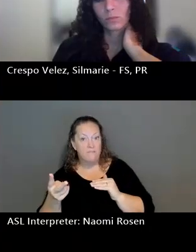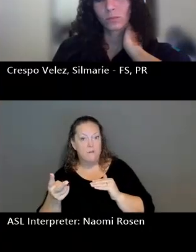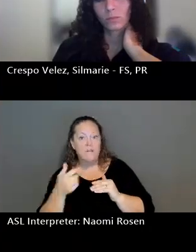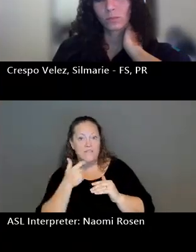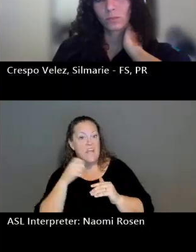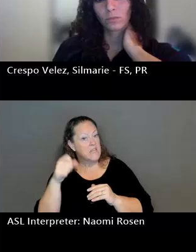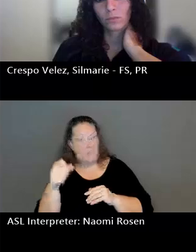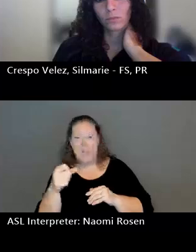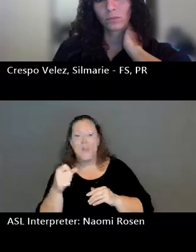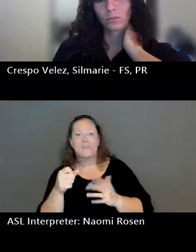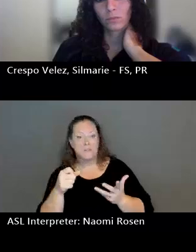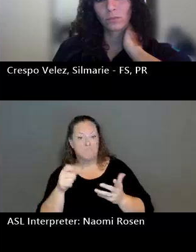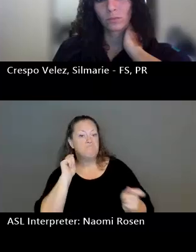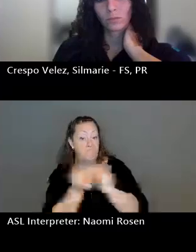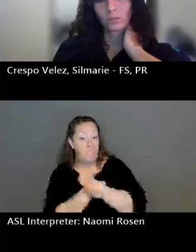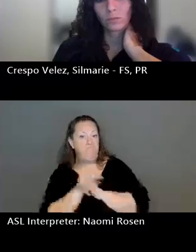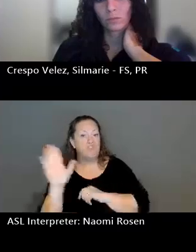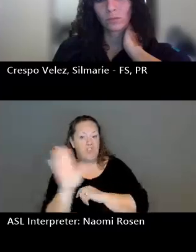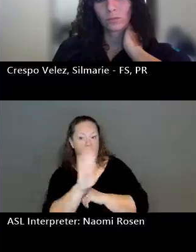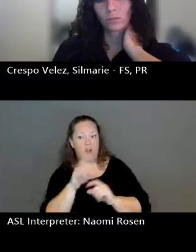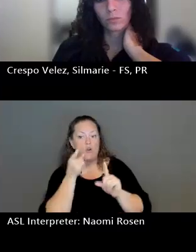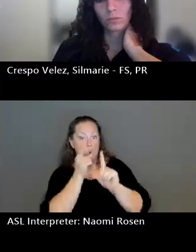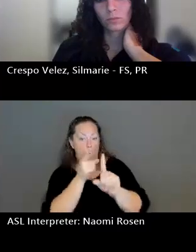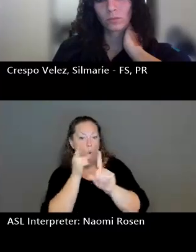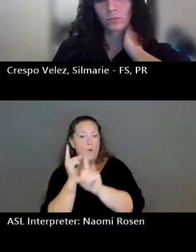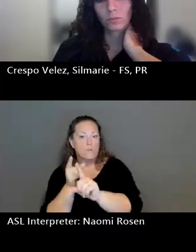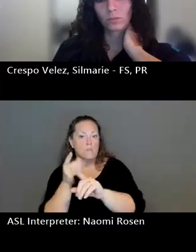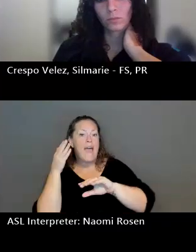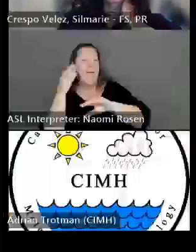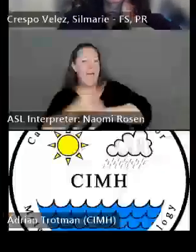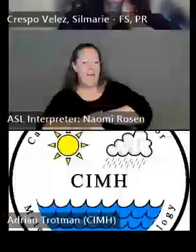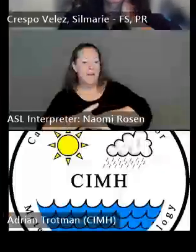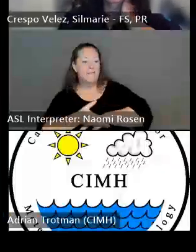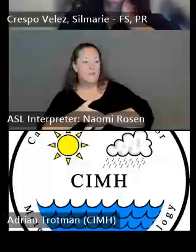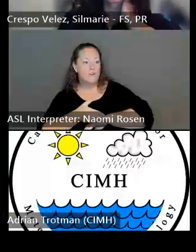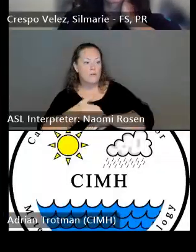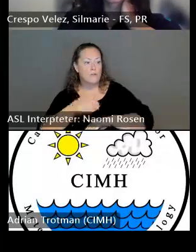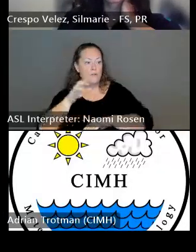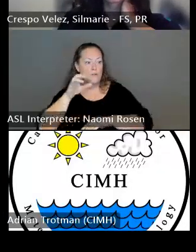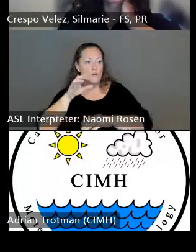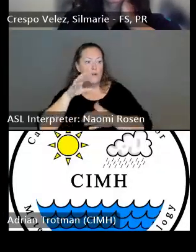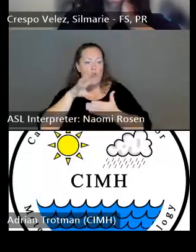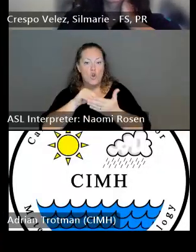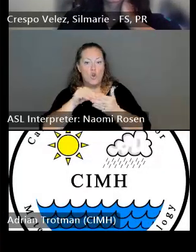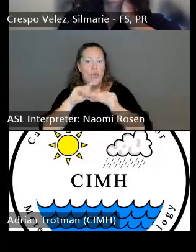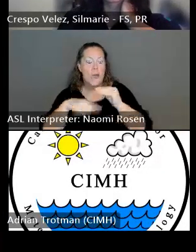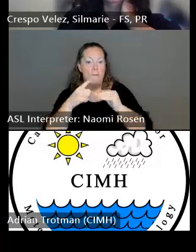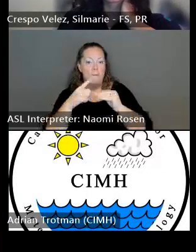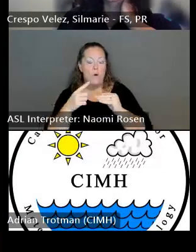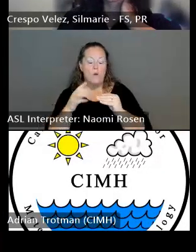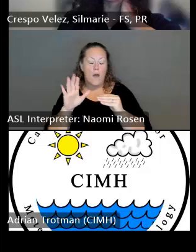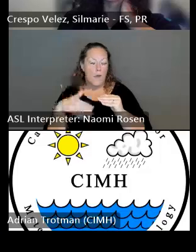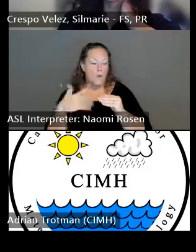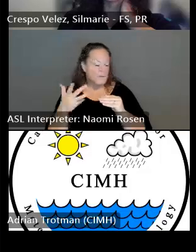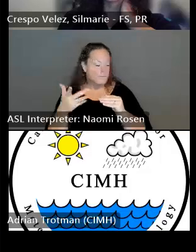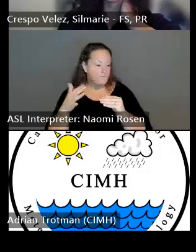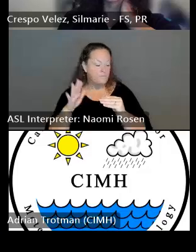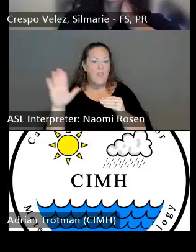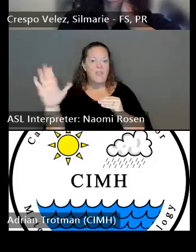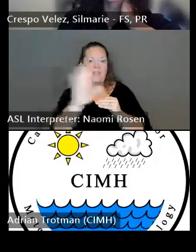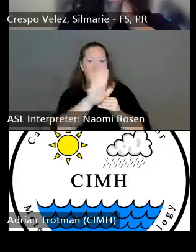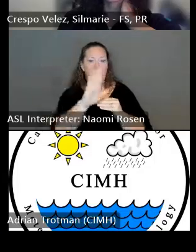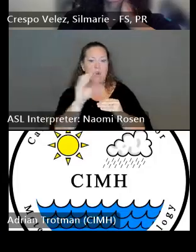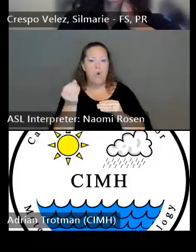change their goals after learning about their own